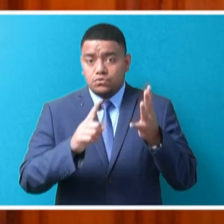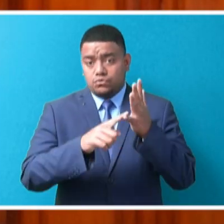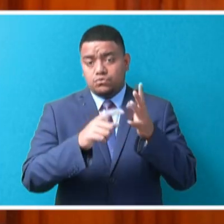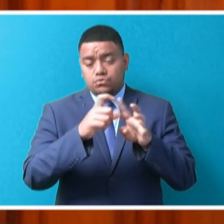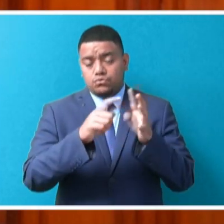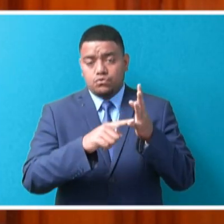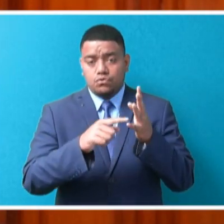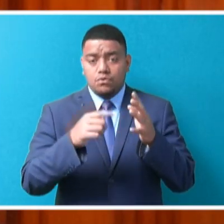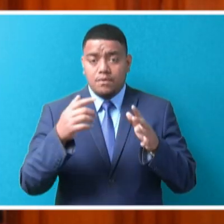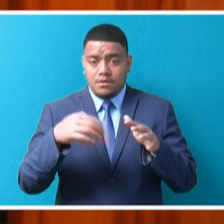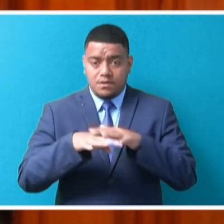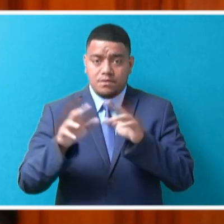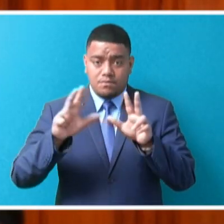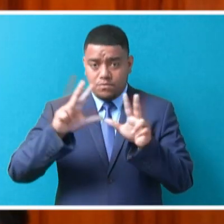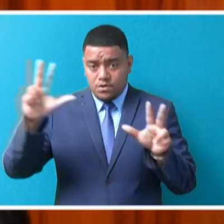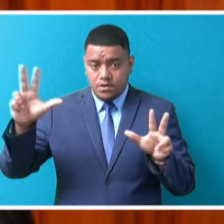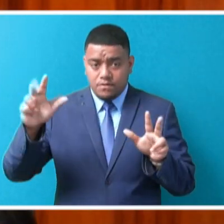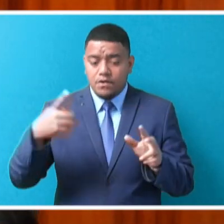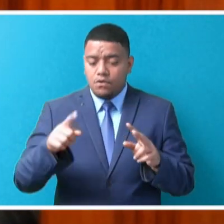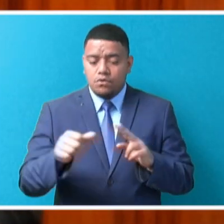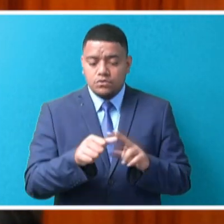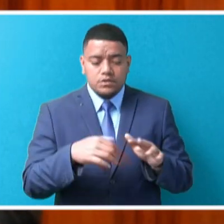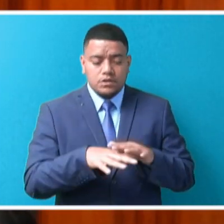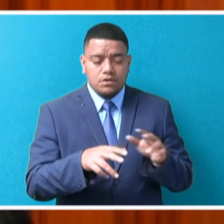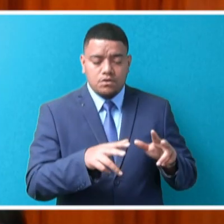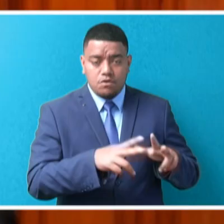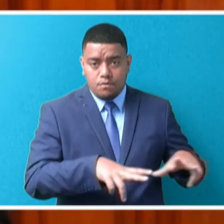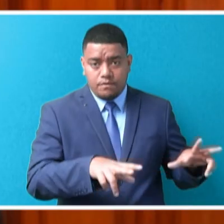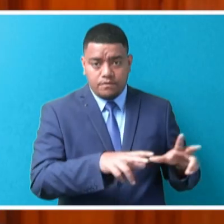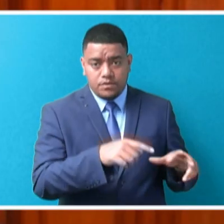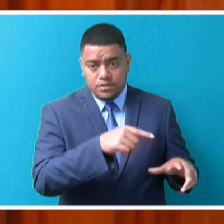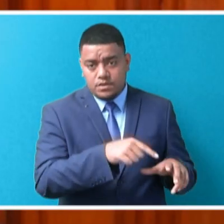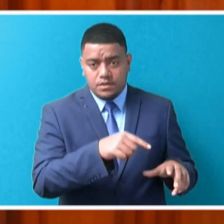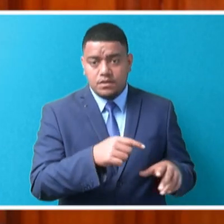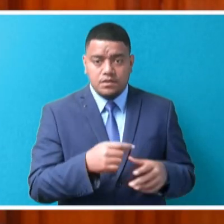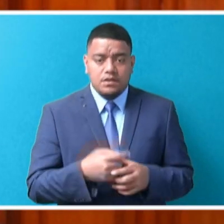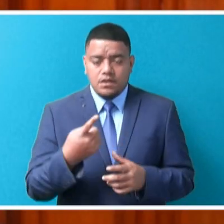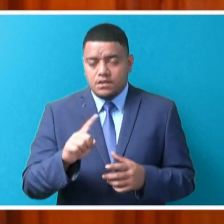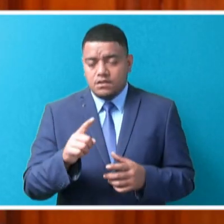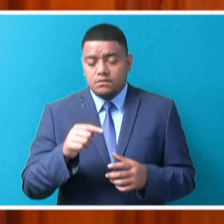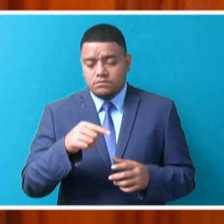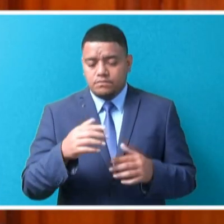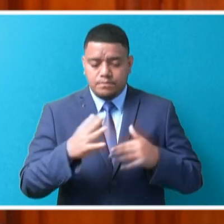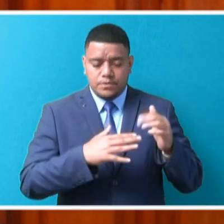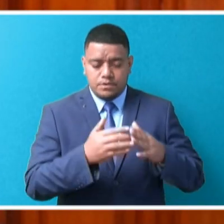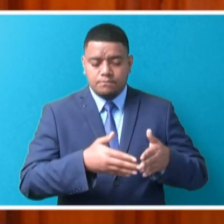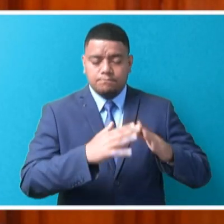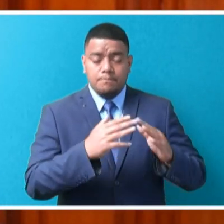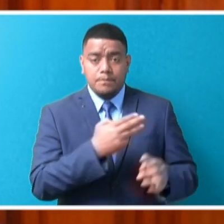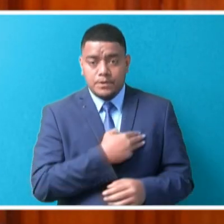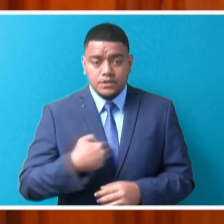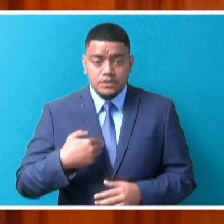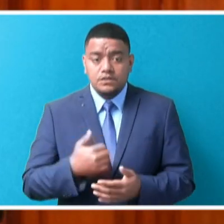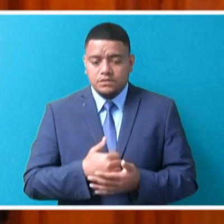Maduwata, and Koro in Lomaiviti, alongside preparatory work for Matakunea in the Kaundrove. The Ministry continues to support the